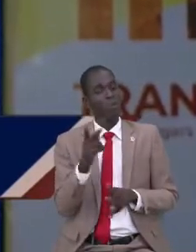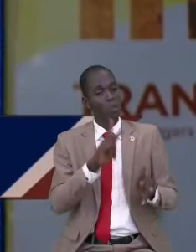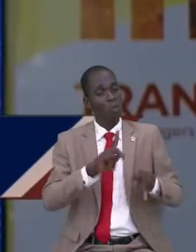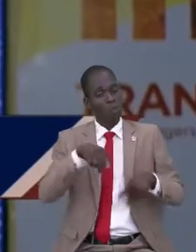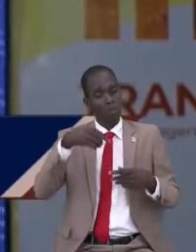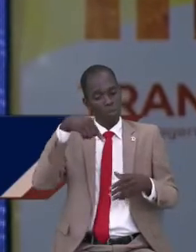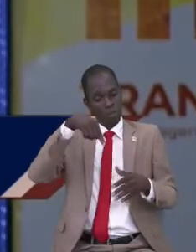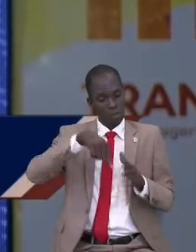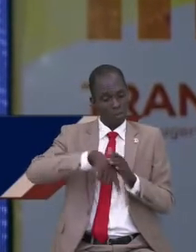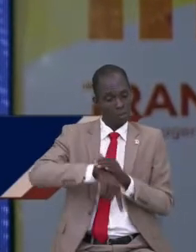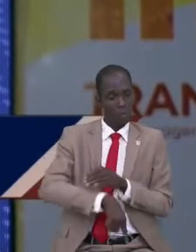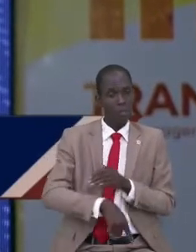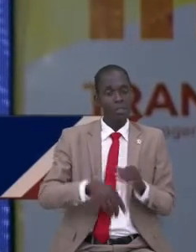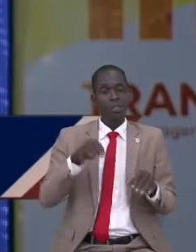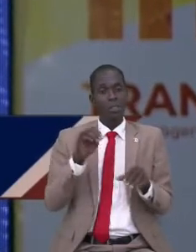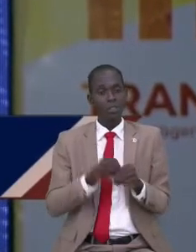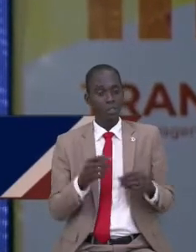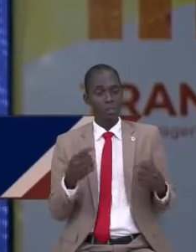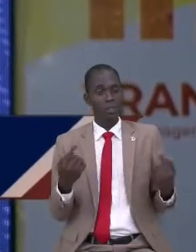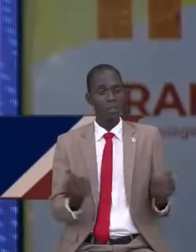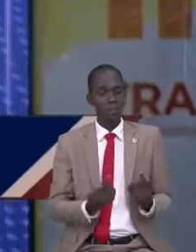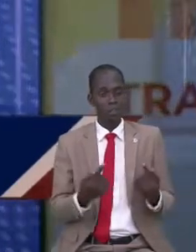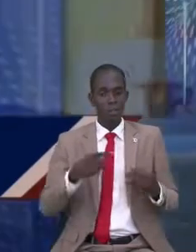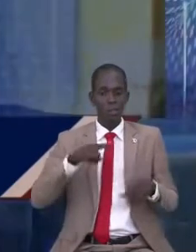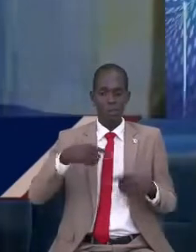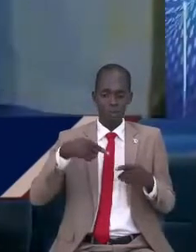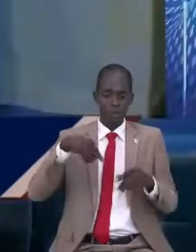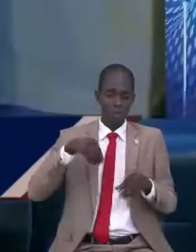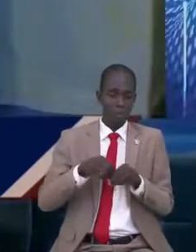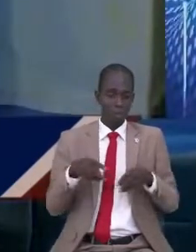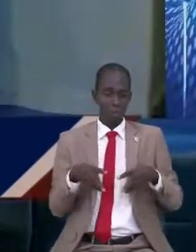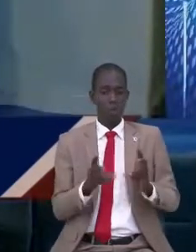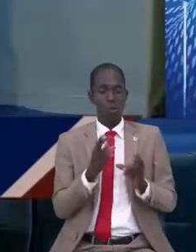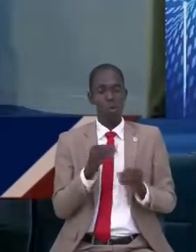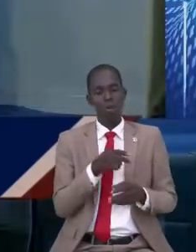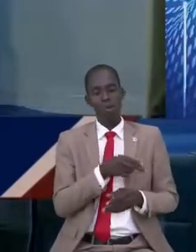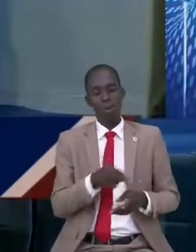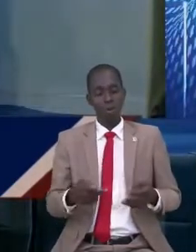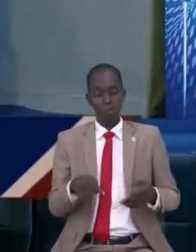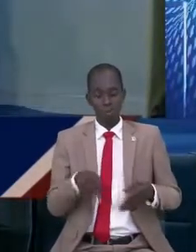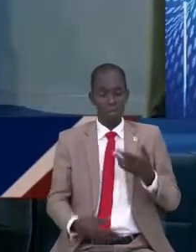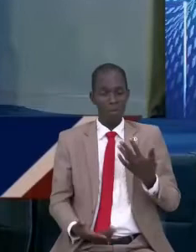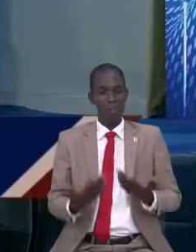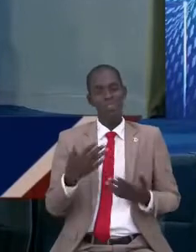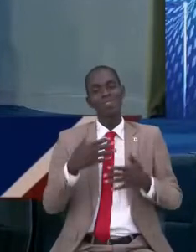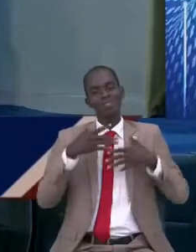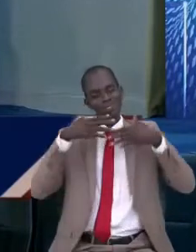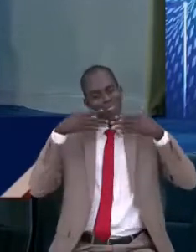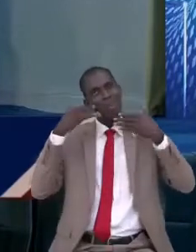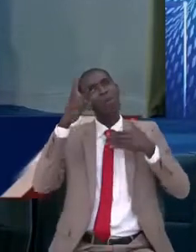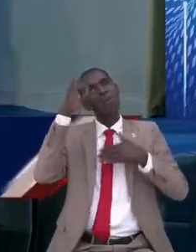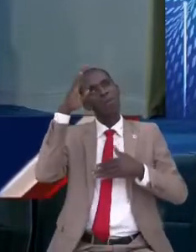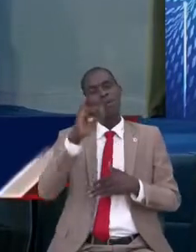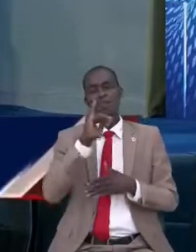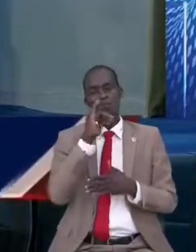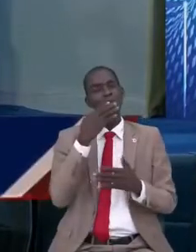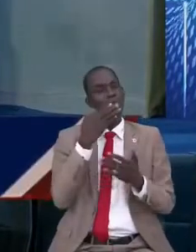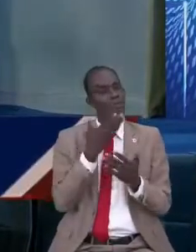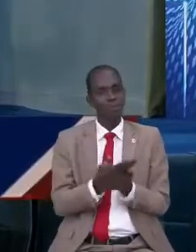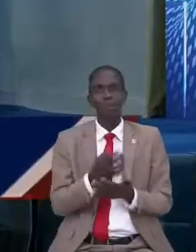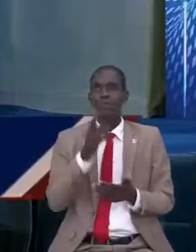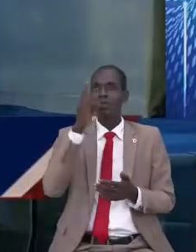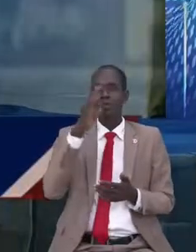the drain and going the direction of hell, they'll keep on smiling. God is good. God is still on. The man